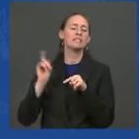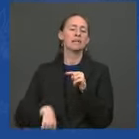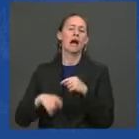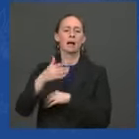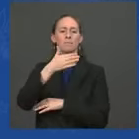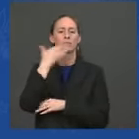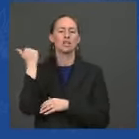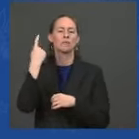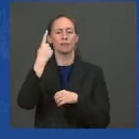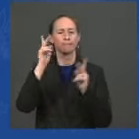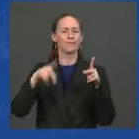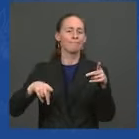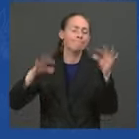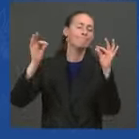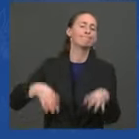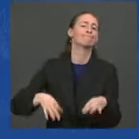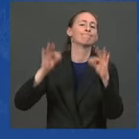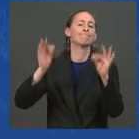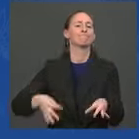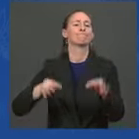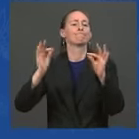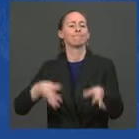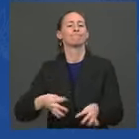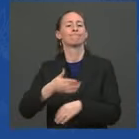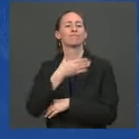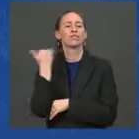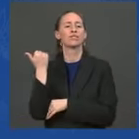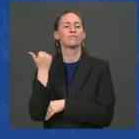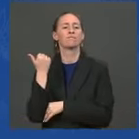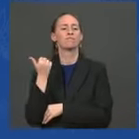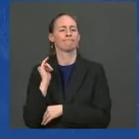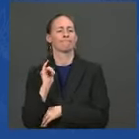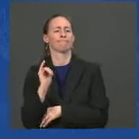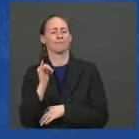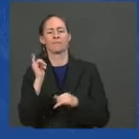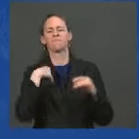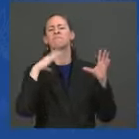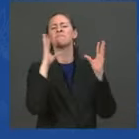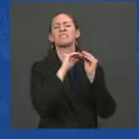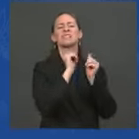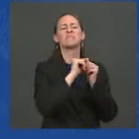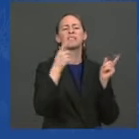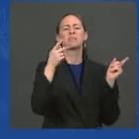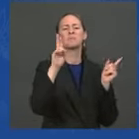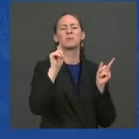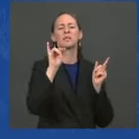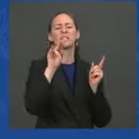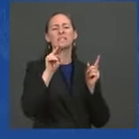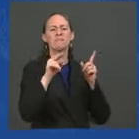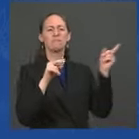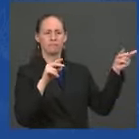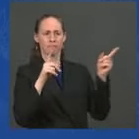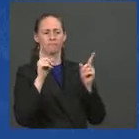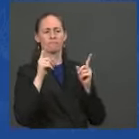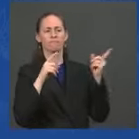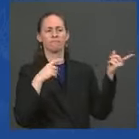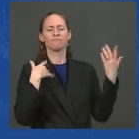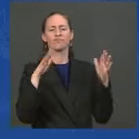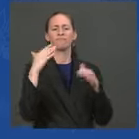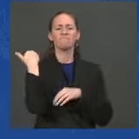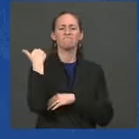In my summit with Putin in Switzerland, they're betting democracies can't